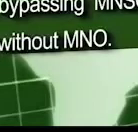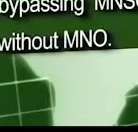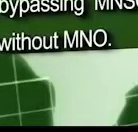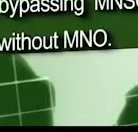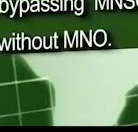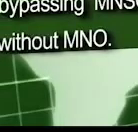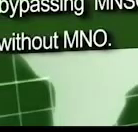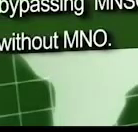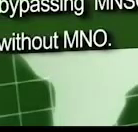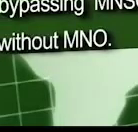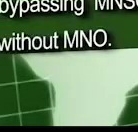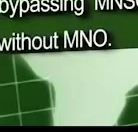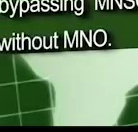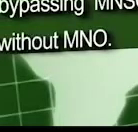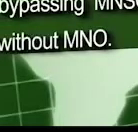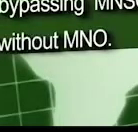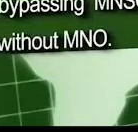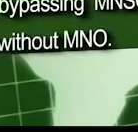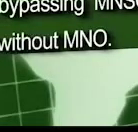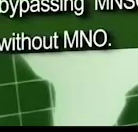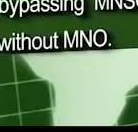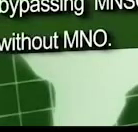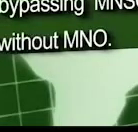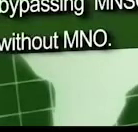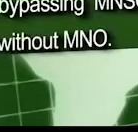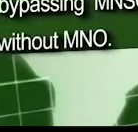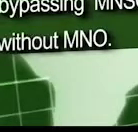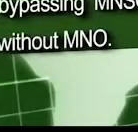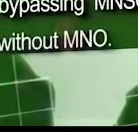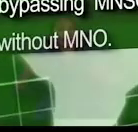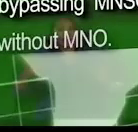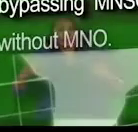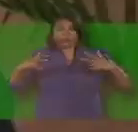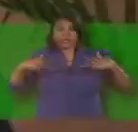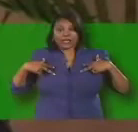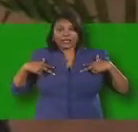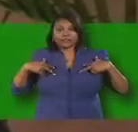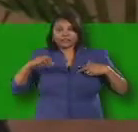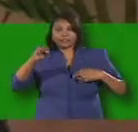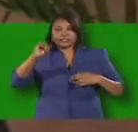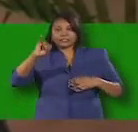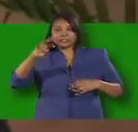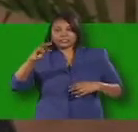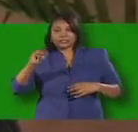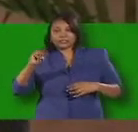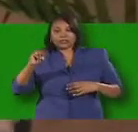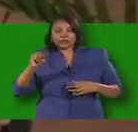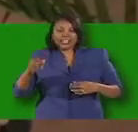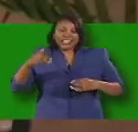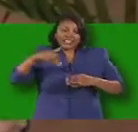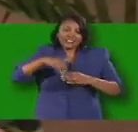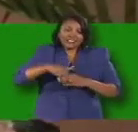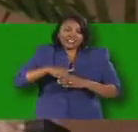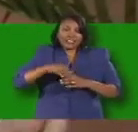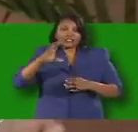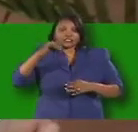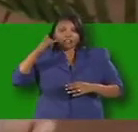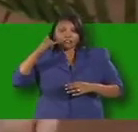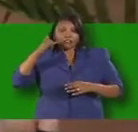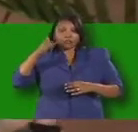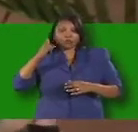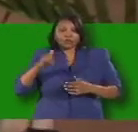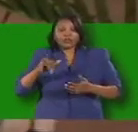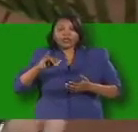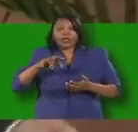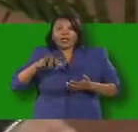428. We're seeing SIM cards that are becoming embedded in mobile phones. This is something